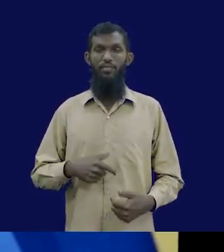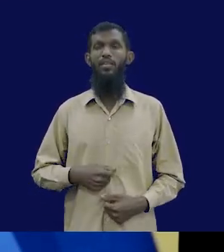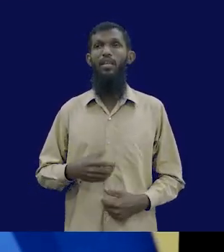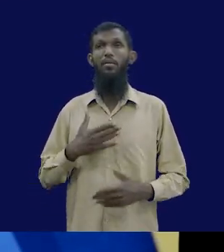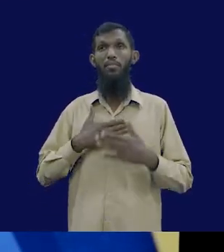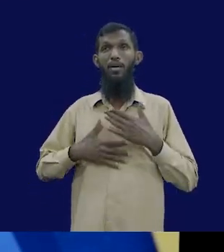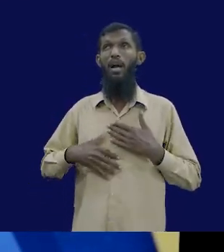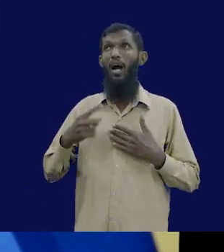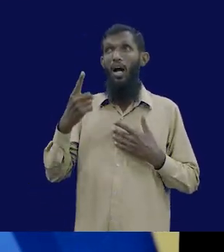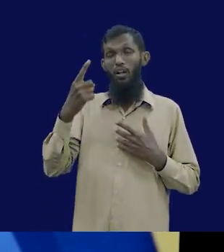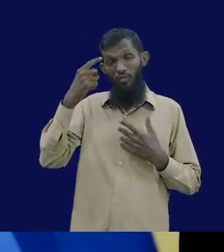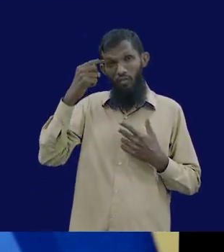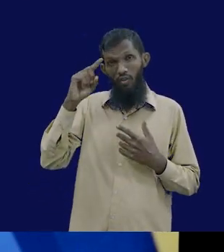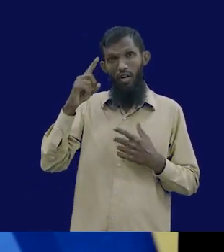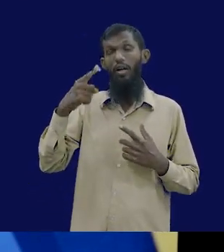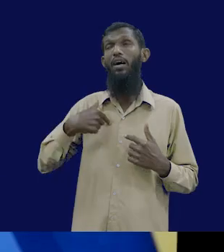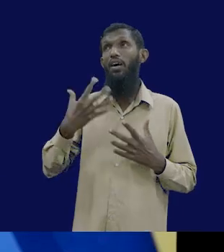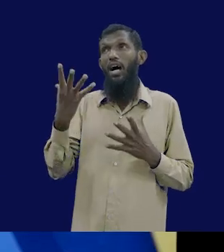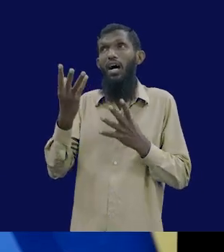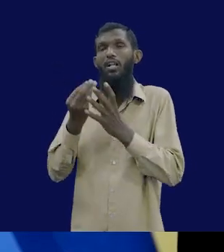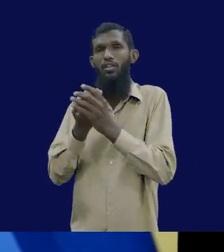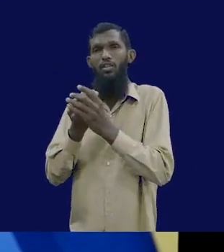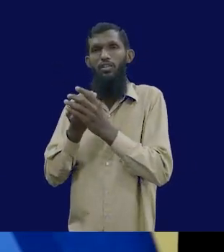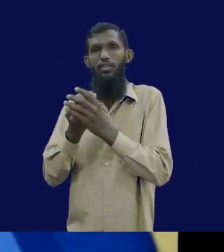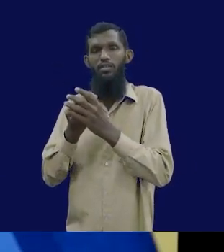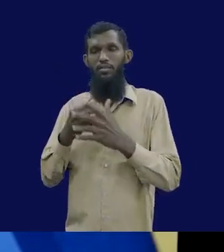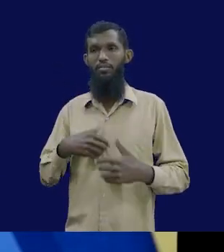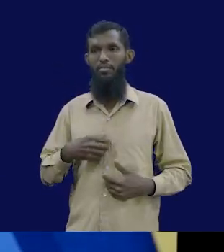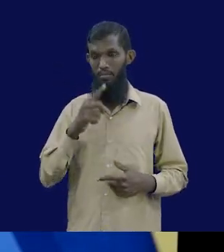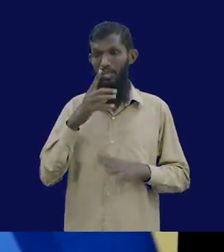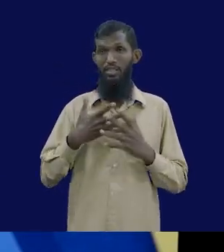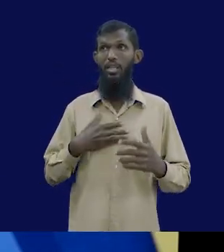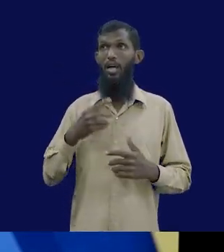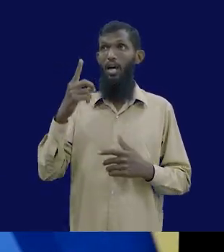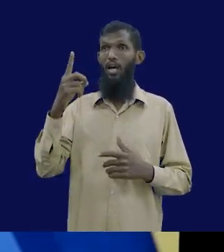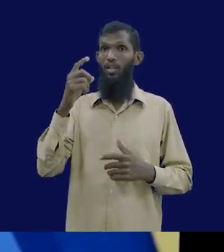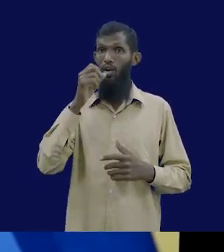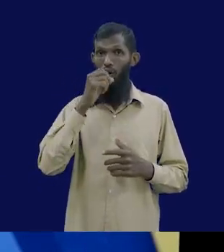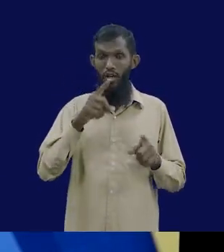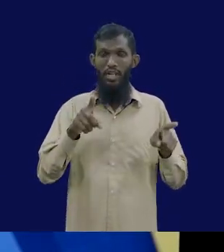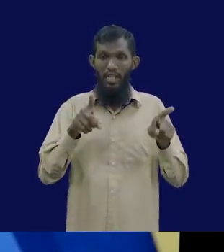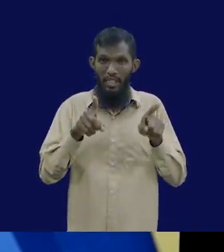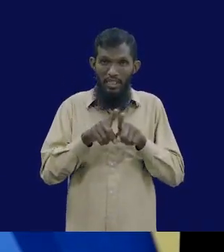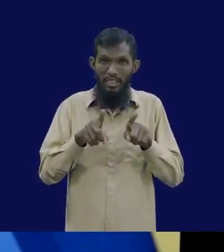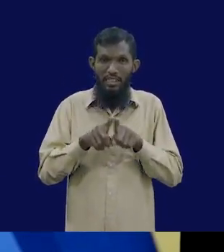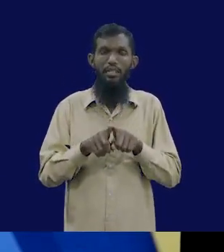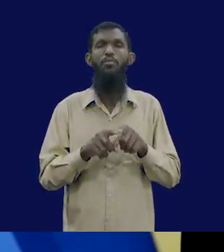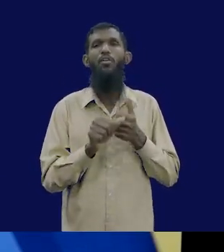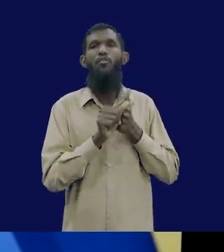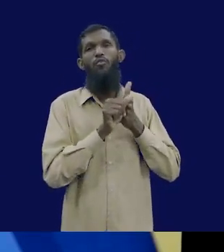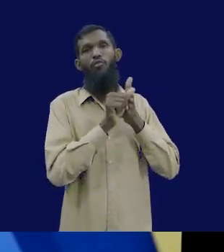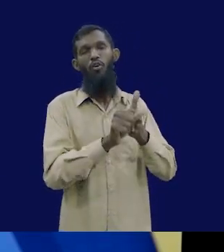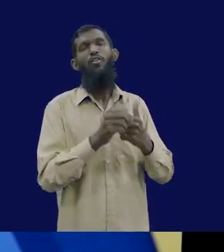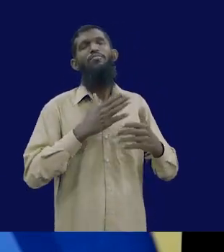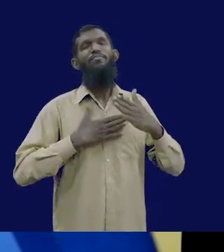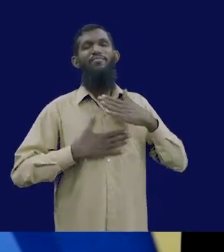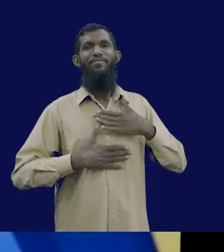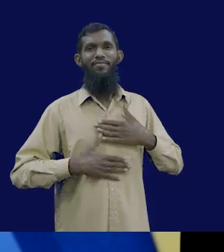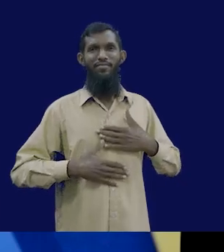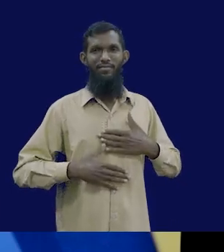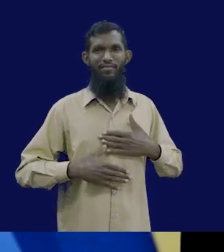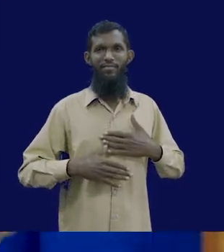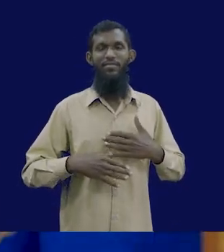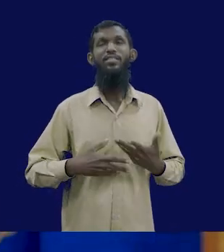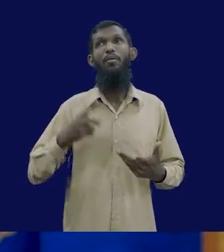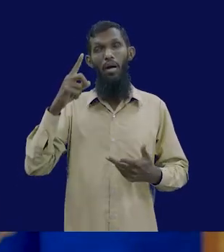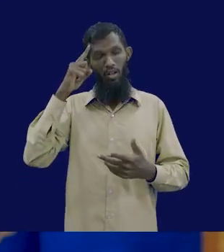is patience with Allah subhanahu wa ta'ala, which entails aligning oneself with Allah subhanahu wa ta'ala's commandments and